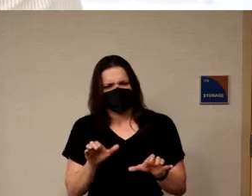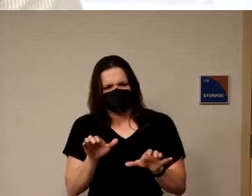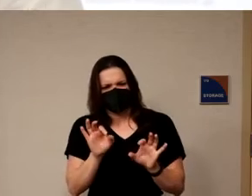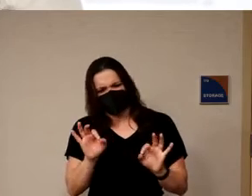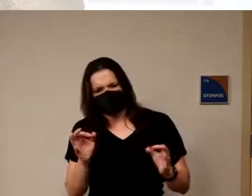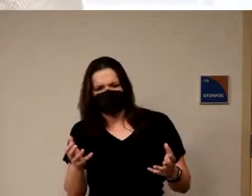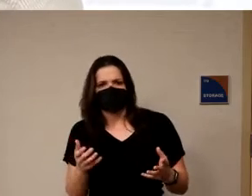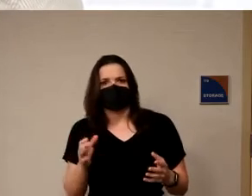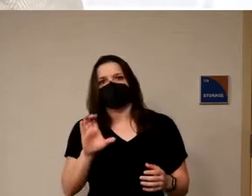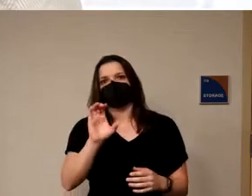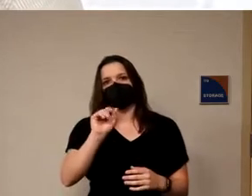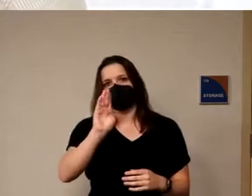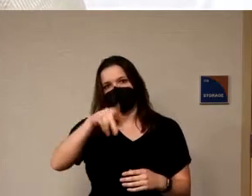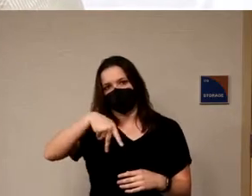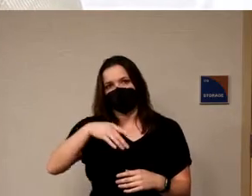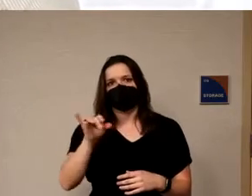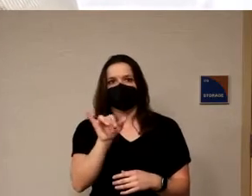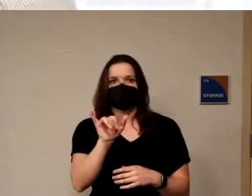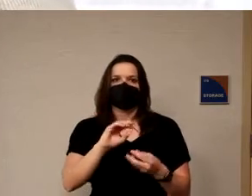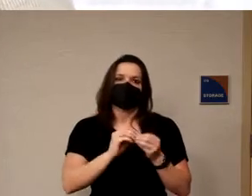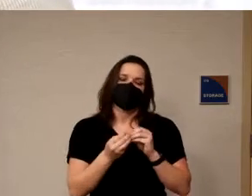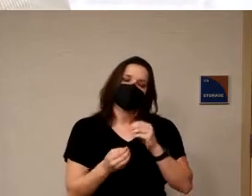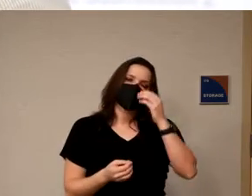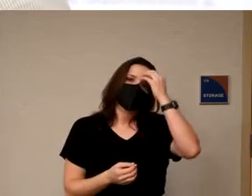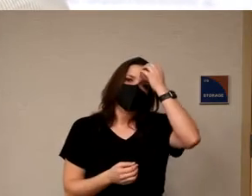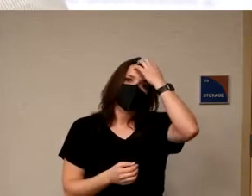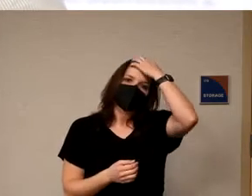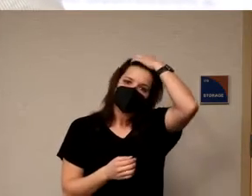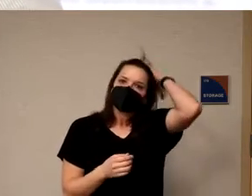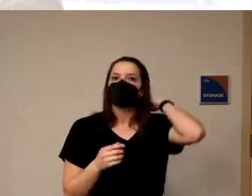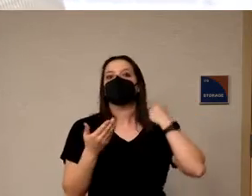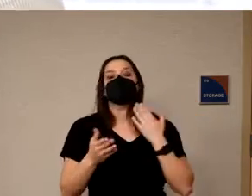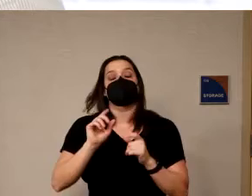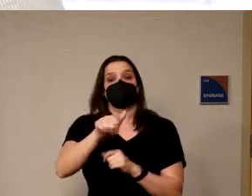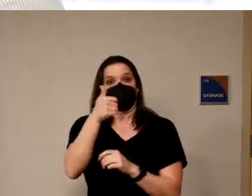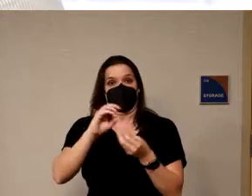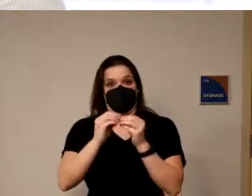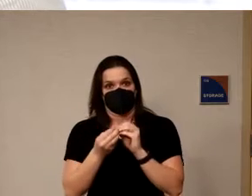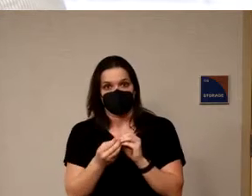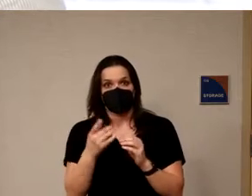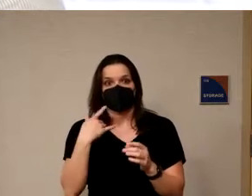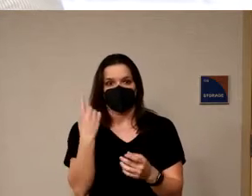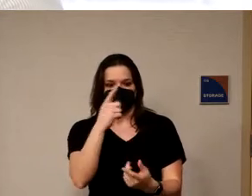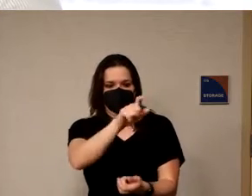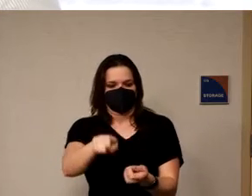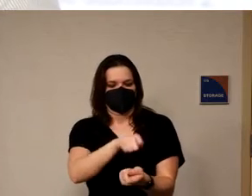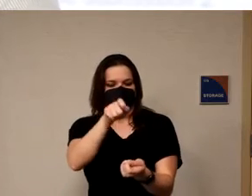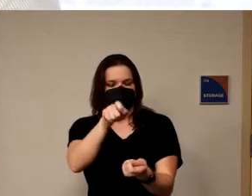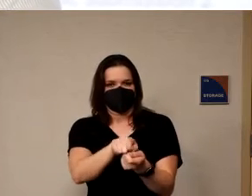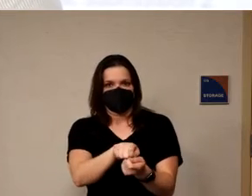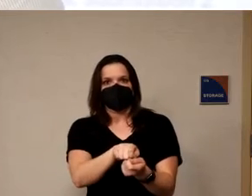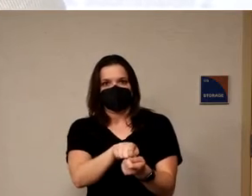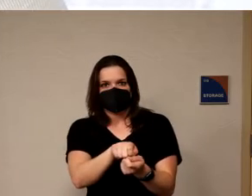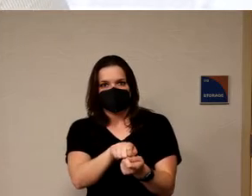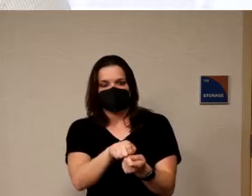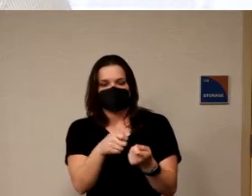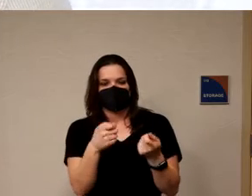looking at CVAP numbers. So there might be other maps. There's one where I specifically tried to